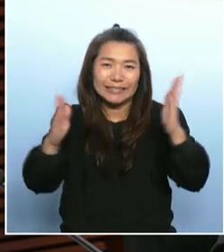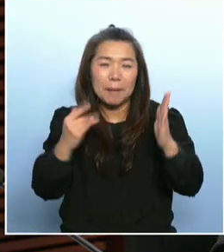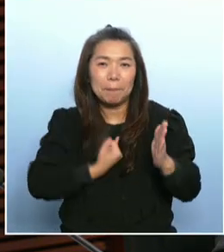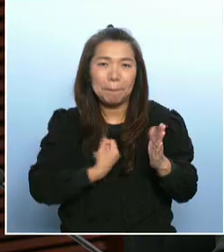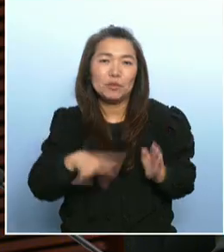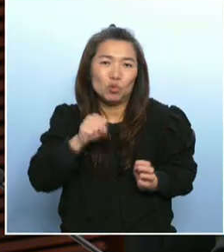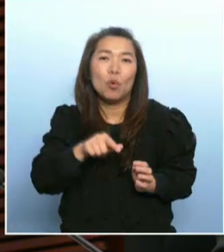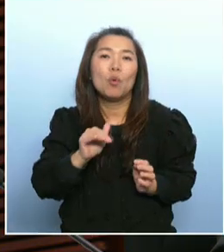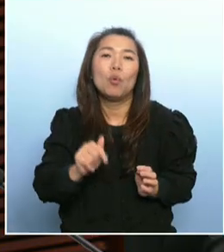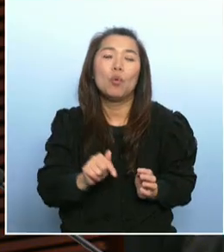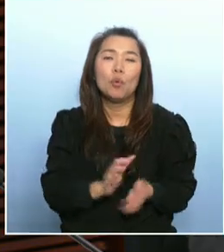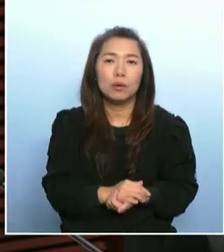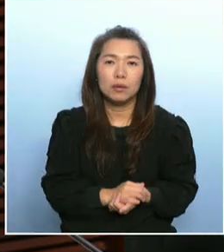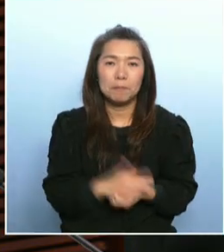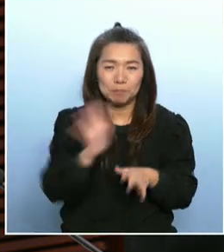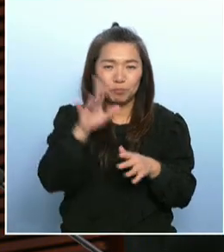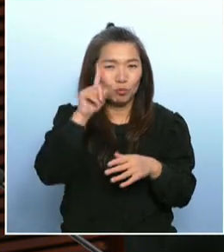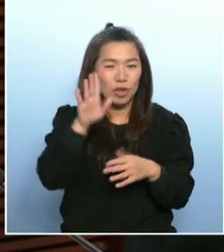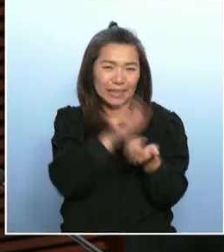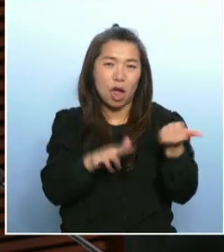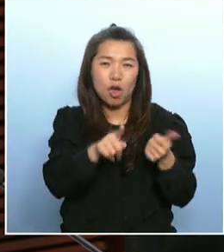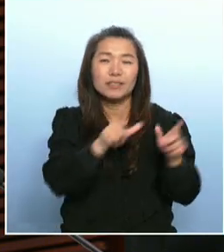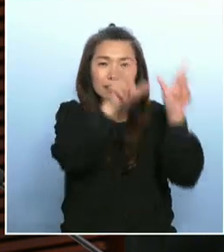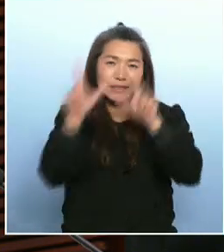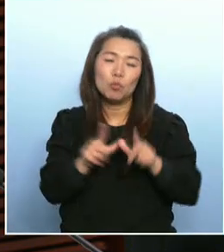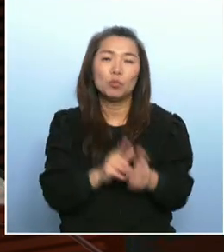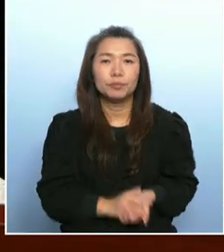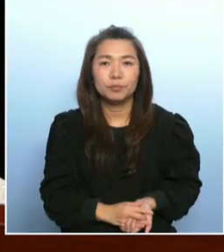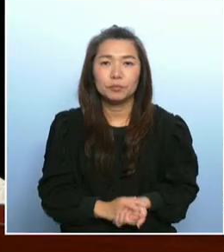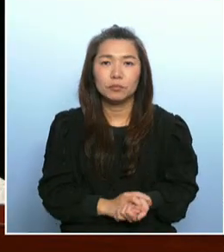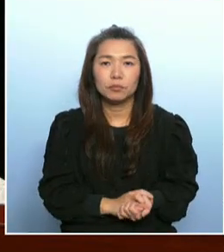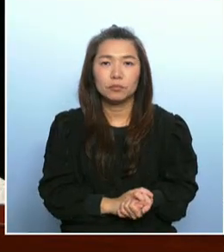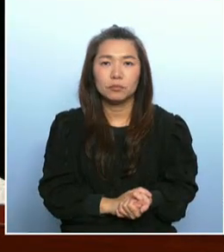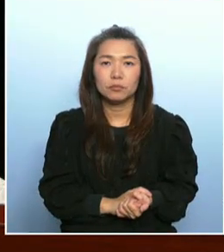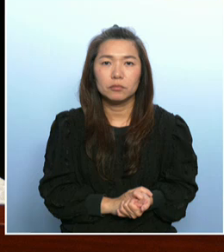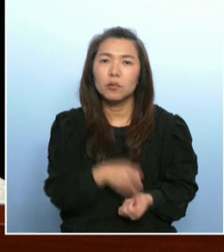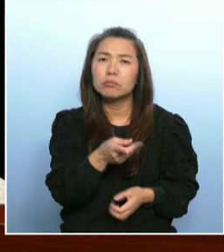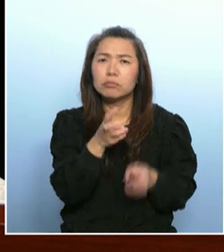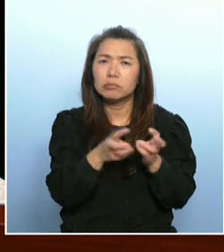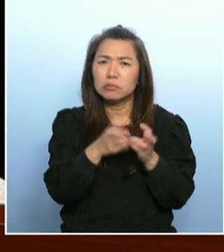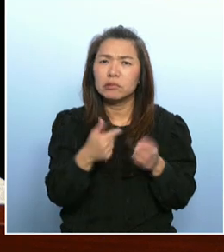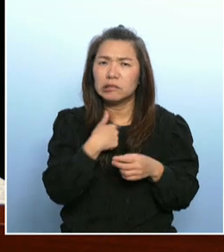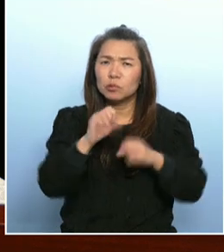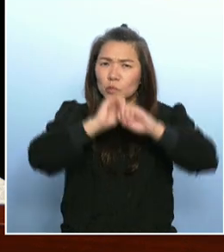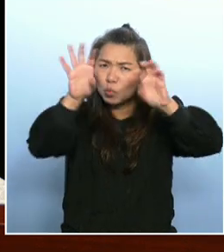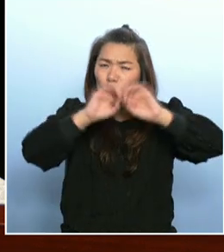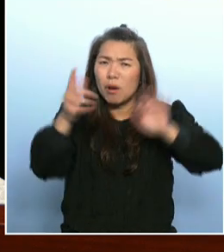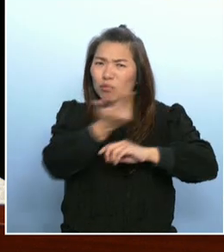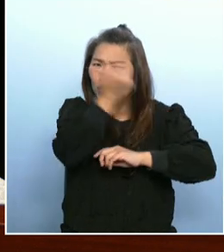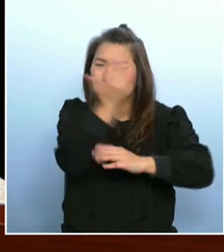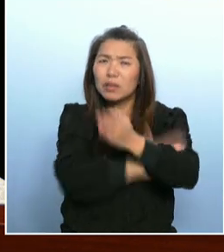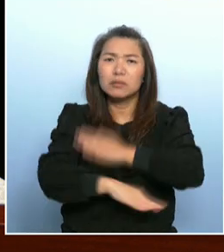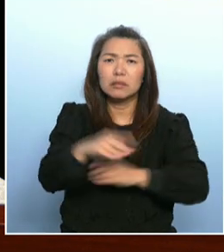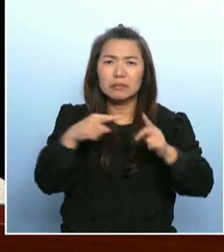PWDs, but I think that they are suitable for transitional needs of the PWDs. So I think that